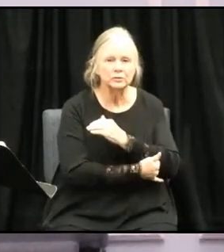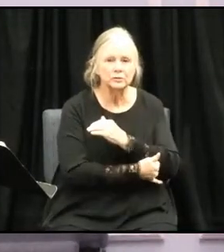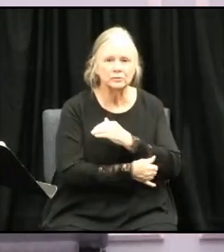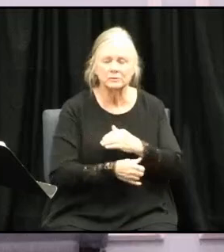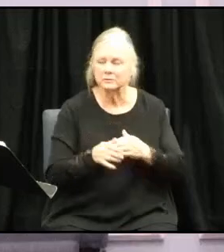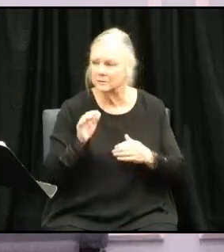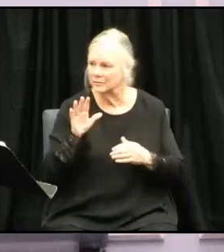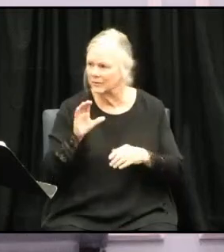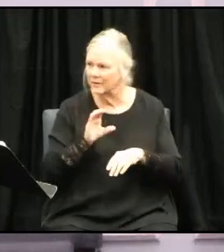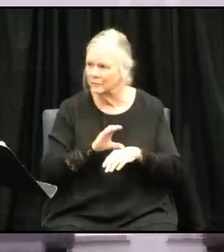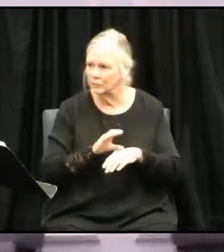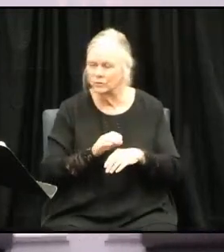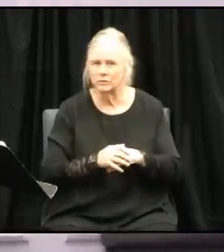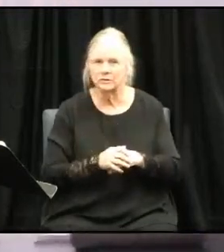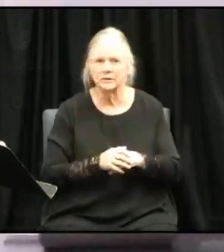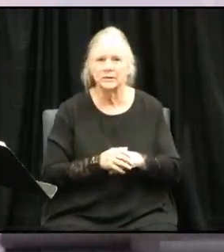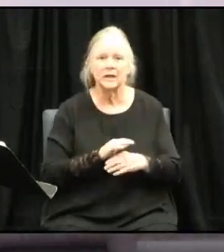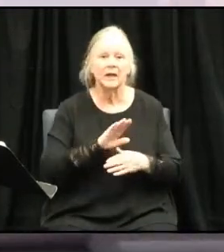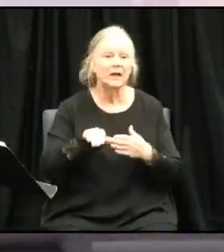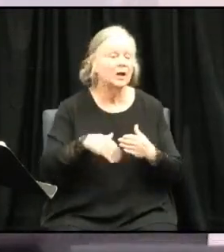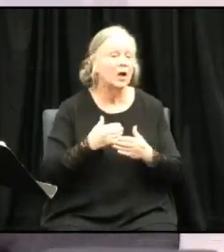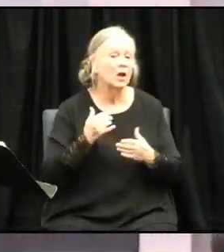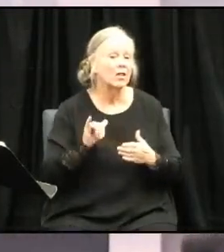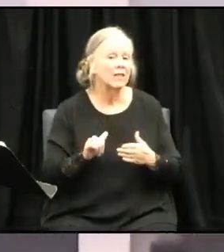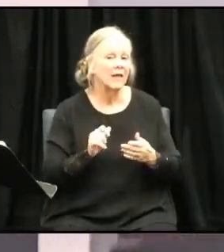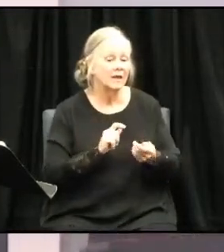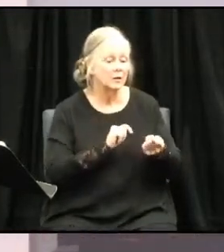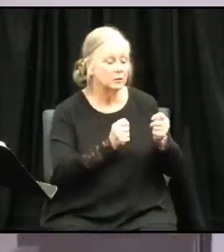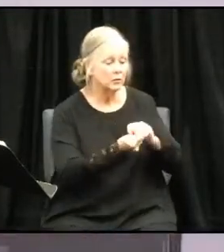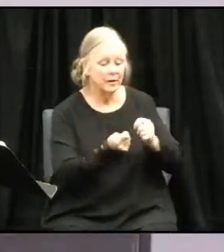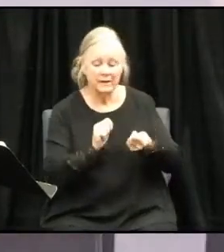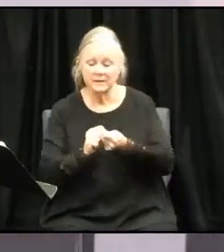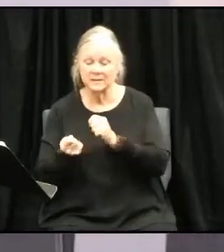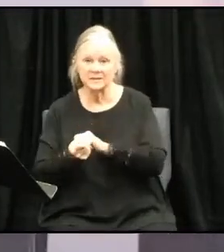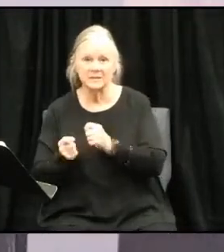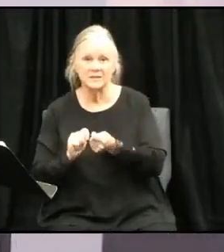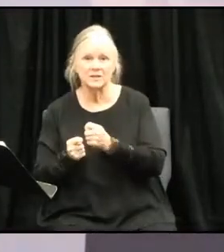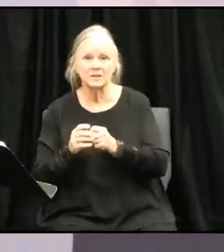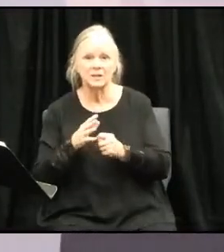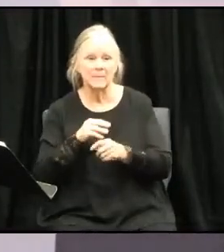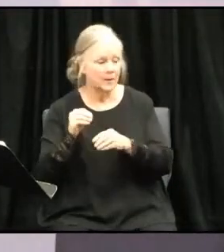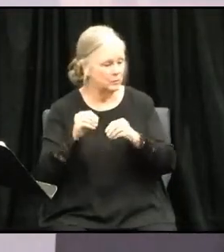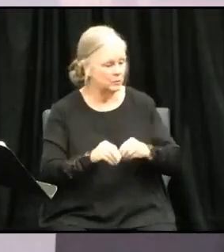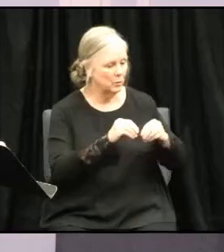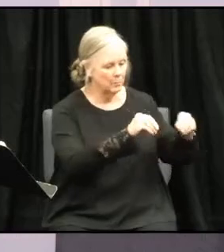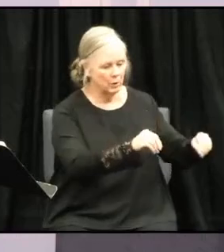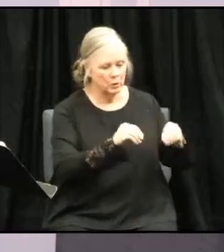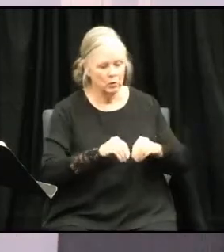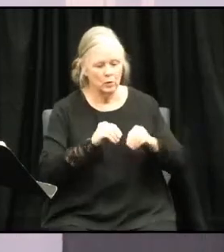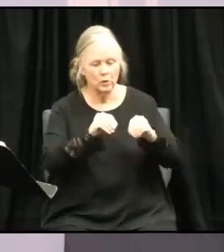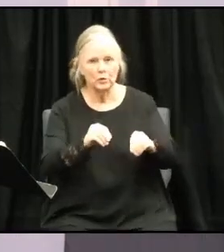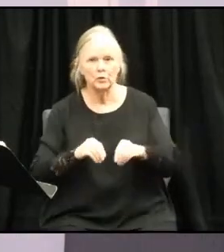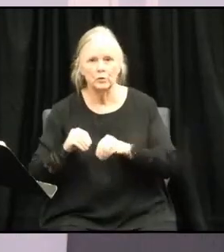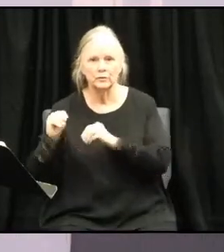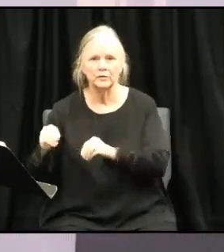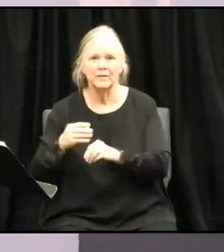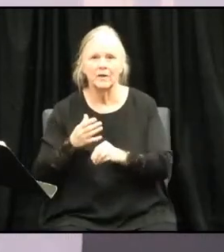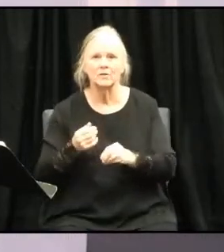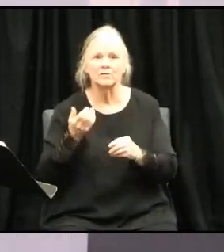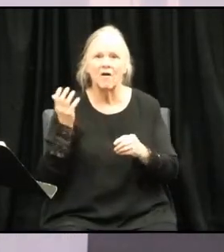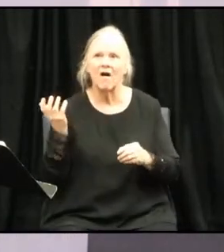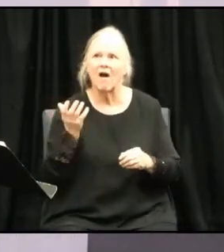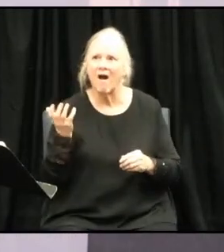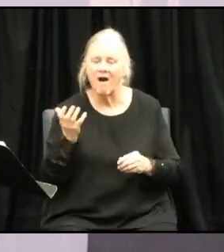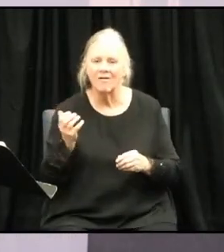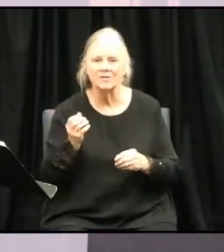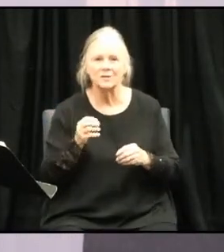In all of those transitions and those moves and those awesome opportunities